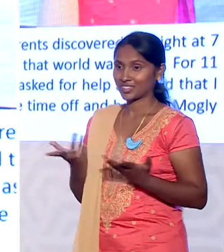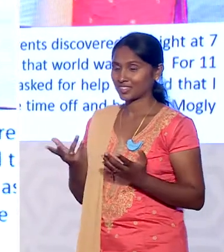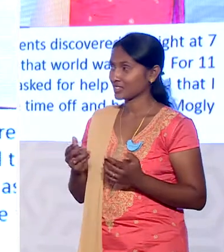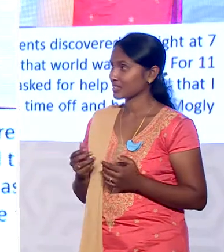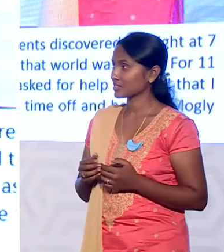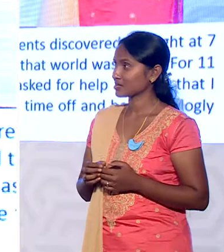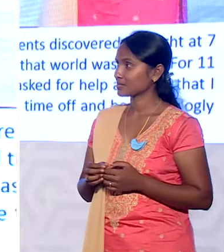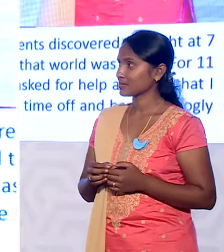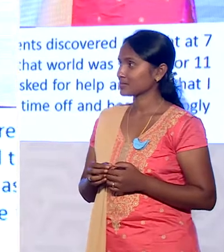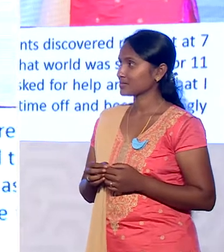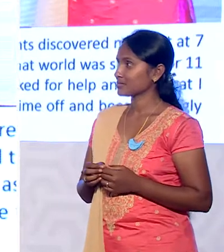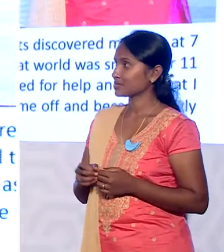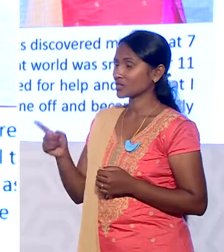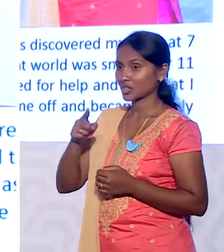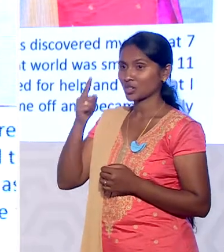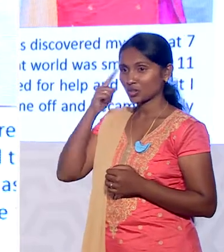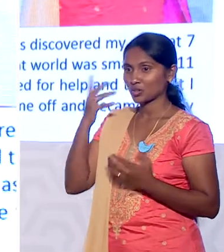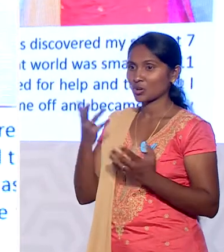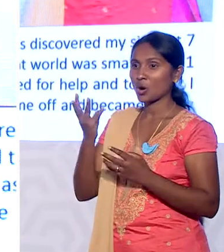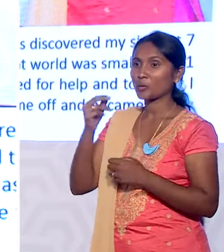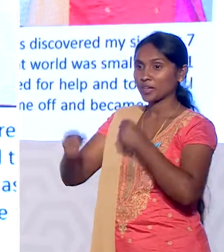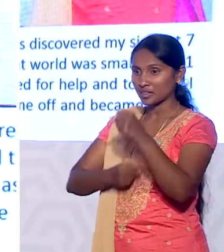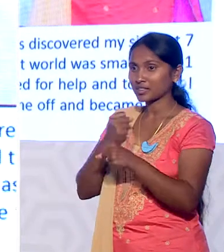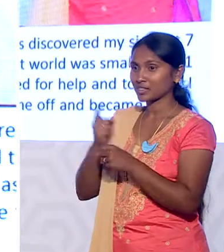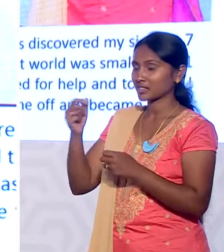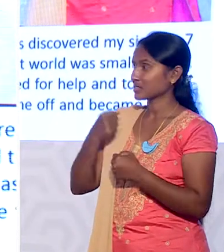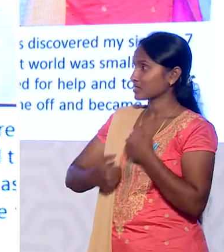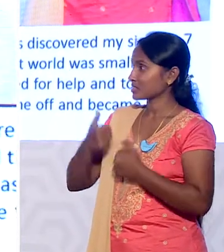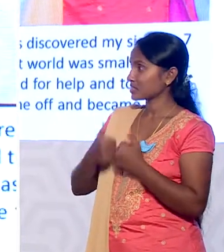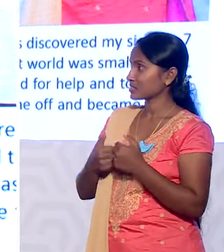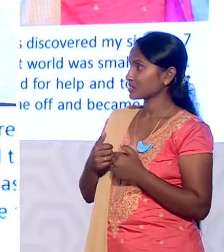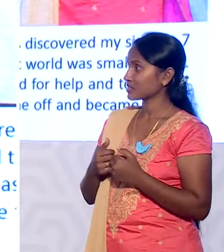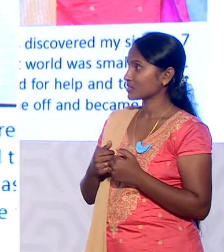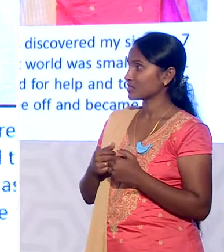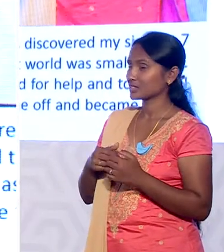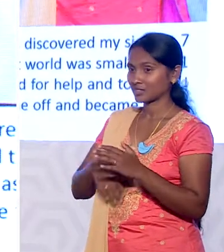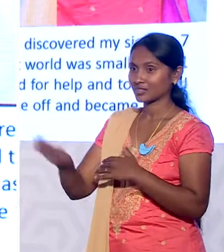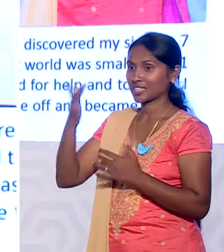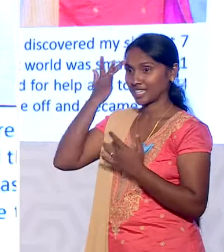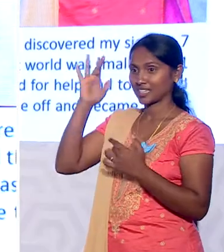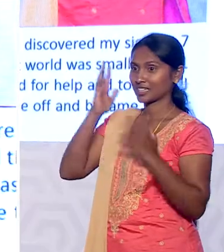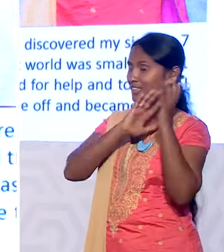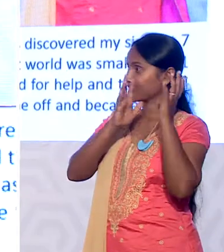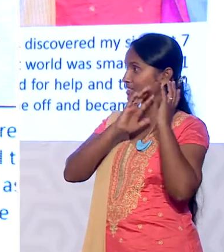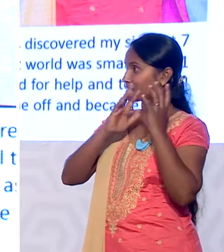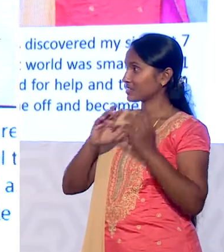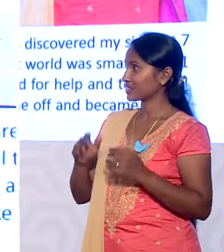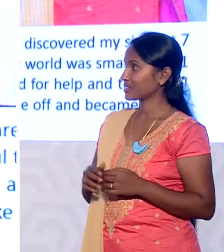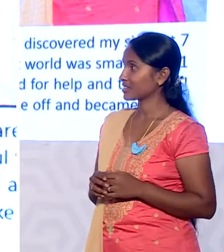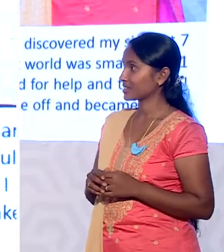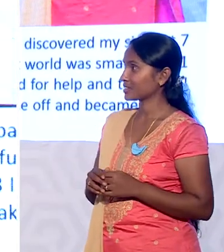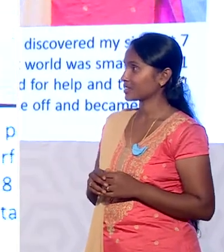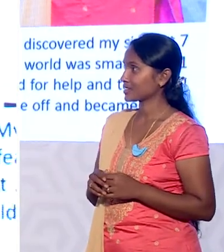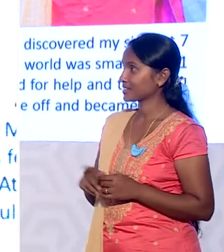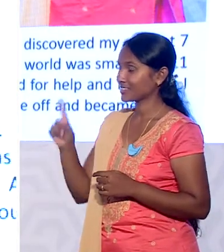you because, you know, it's how many years ago, how I became Mowgli from the Jungle Book was to go to Kerala and have the first blind date